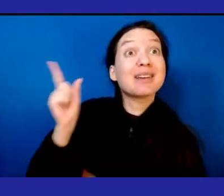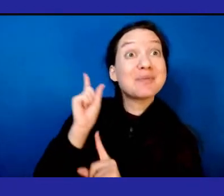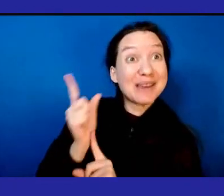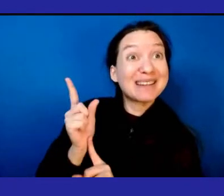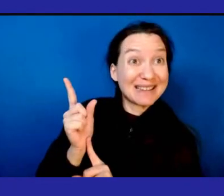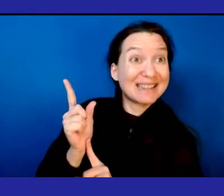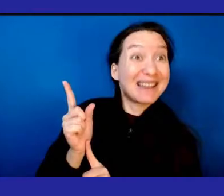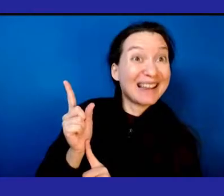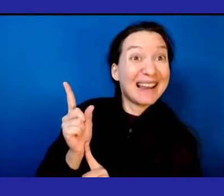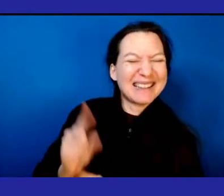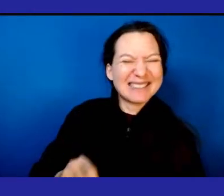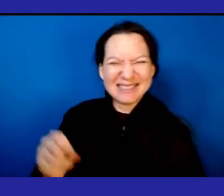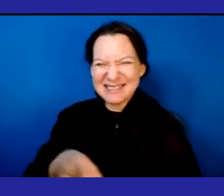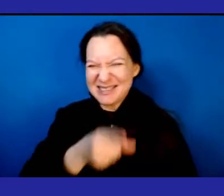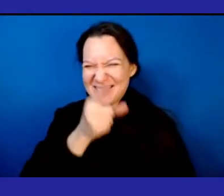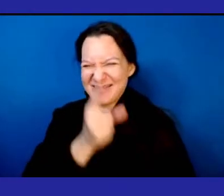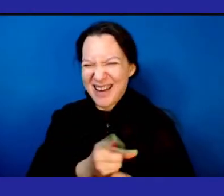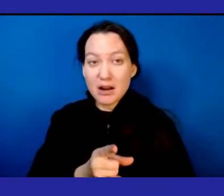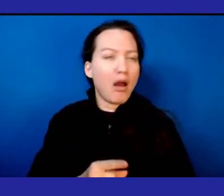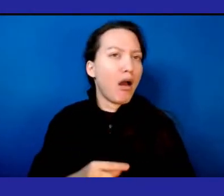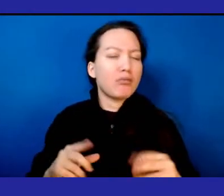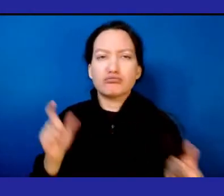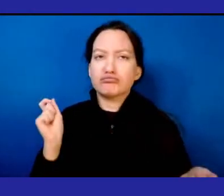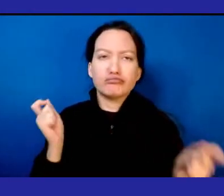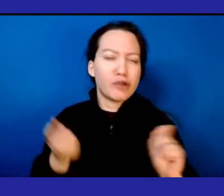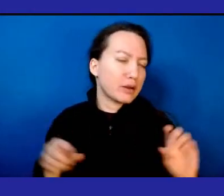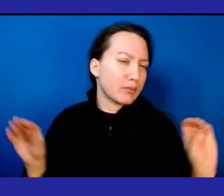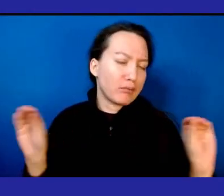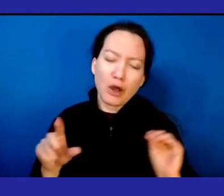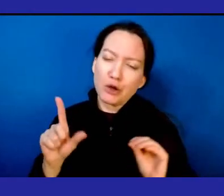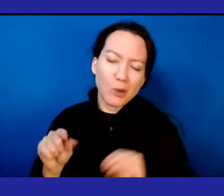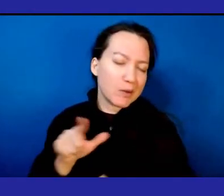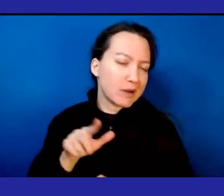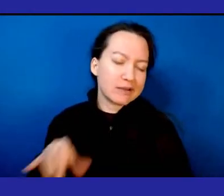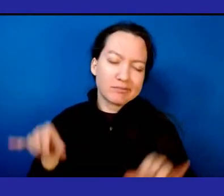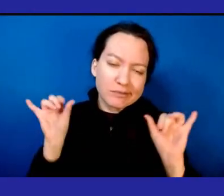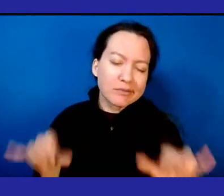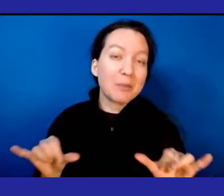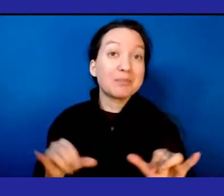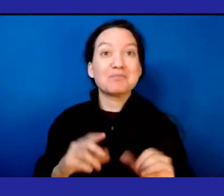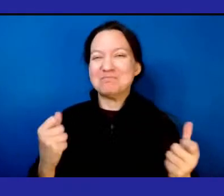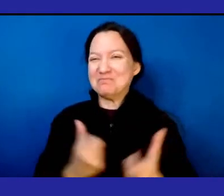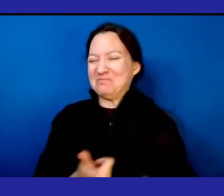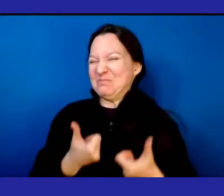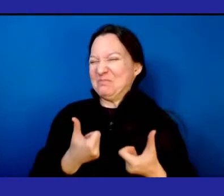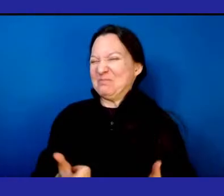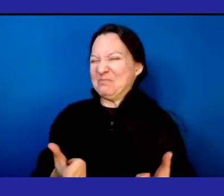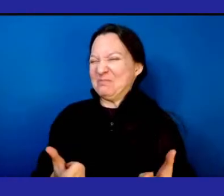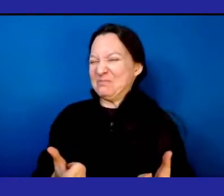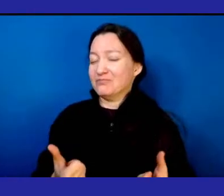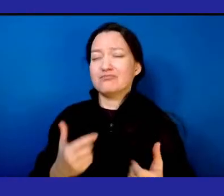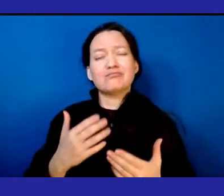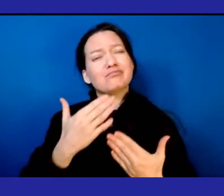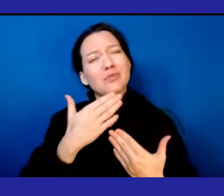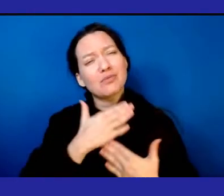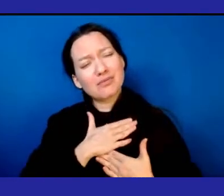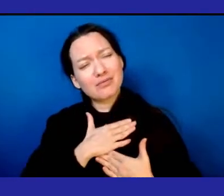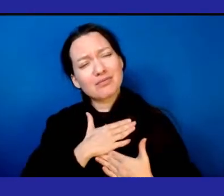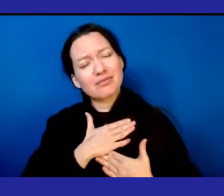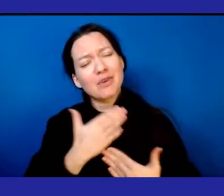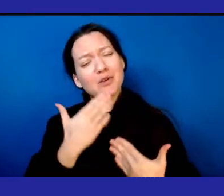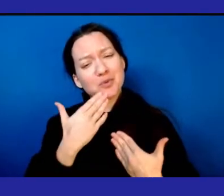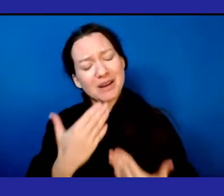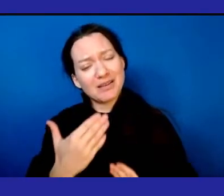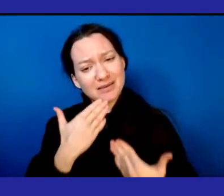5 minutes. Yes, nothing changed for 2026, and it's all good. And we are grateful. We are